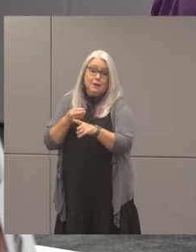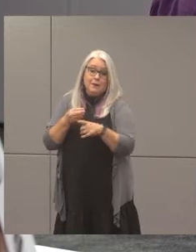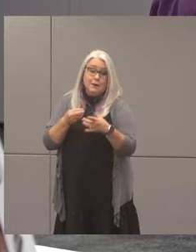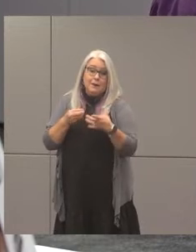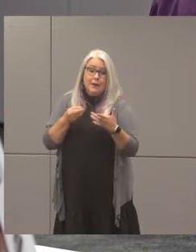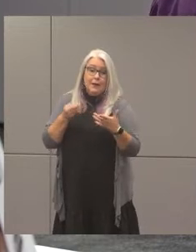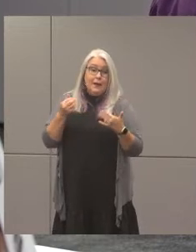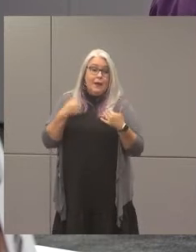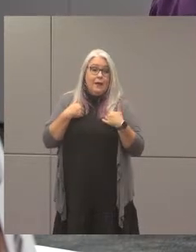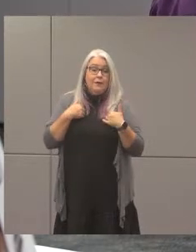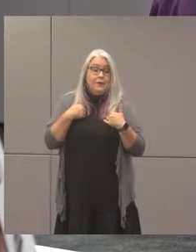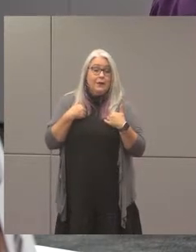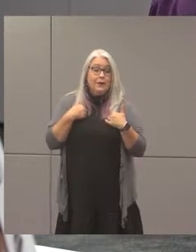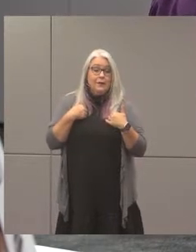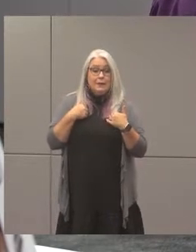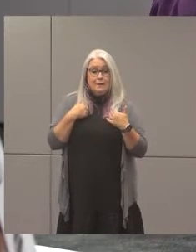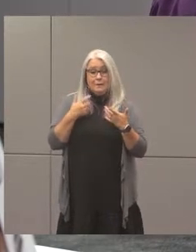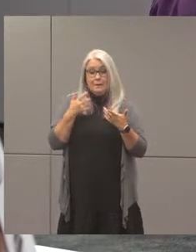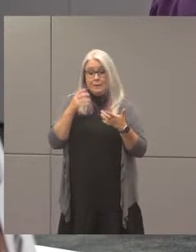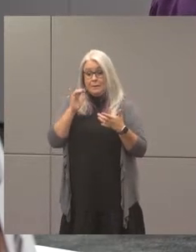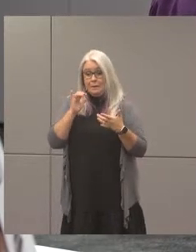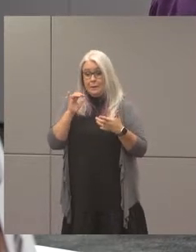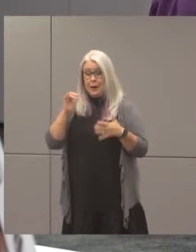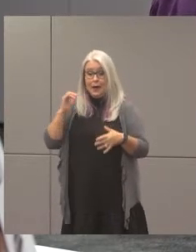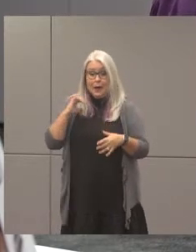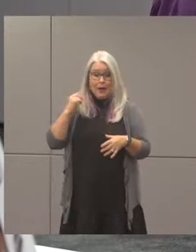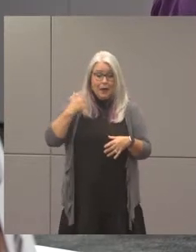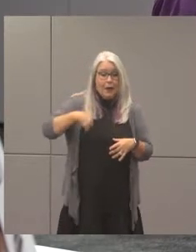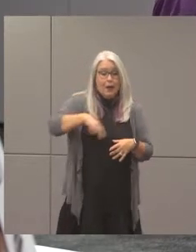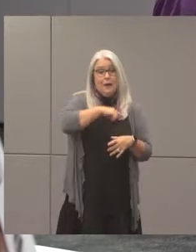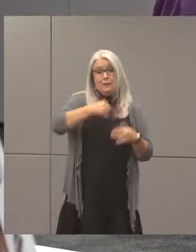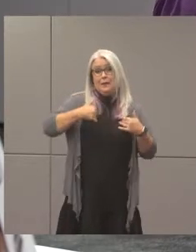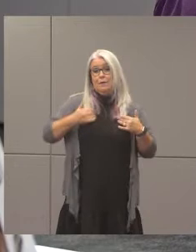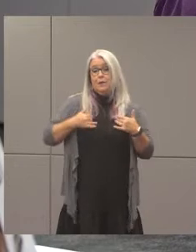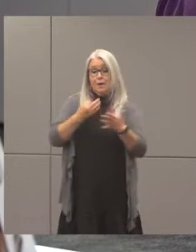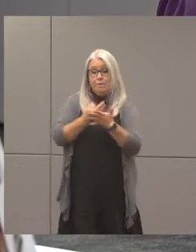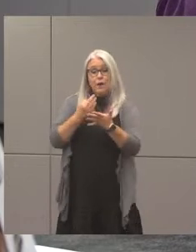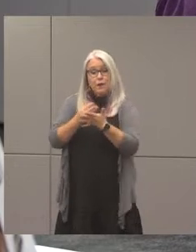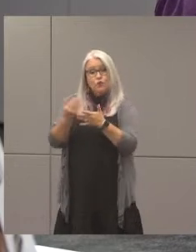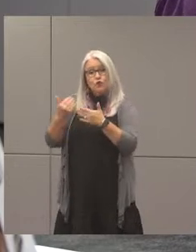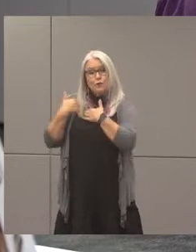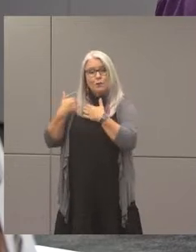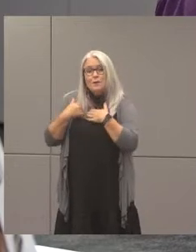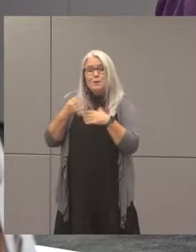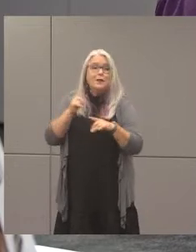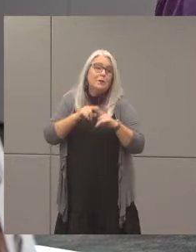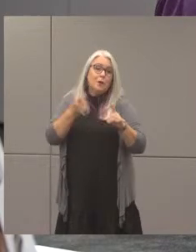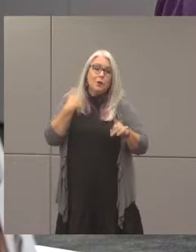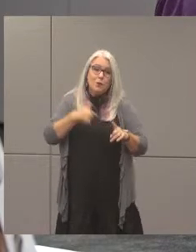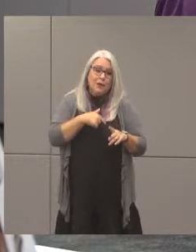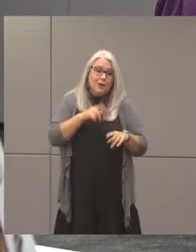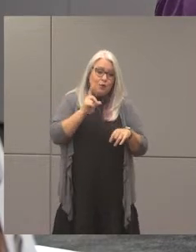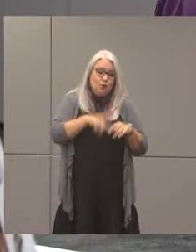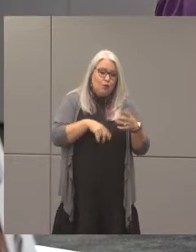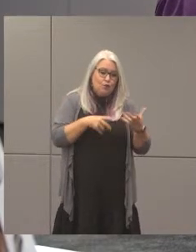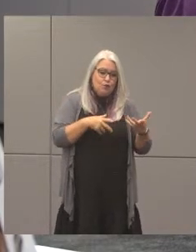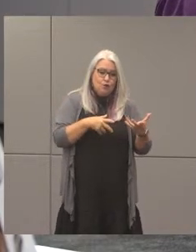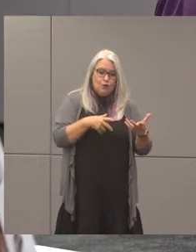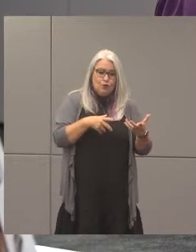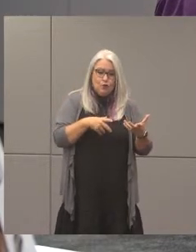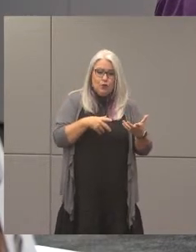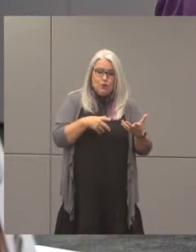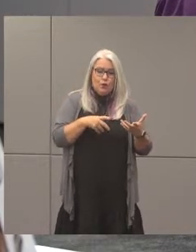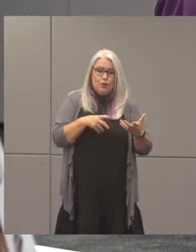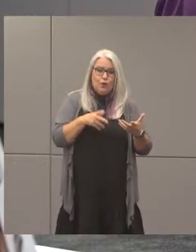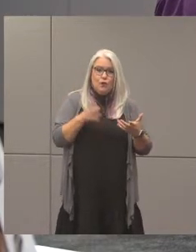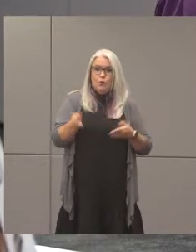the fiduciary responsibility, but again, we couldn't put the college at